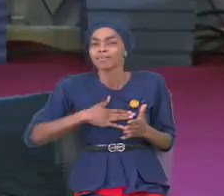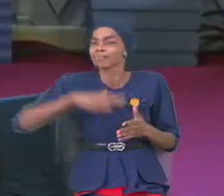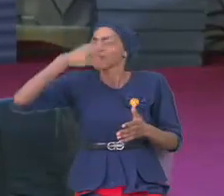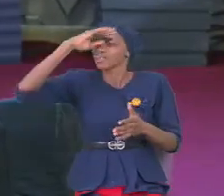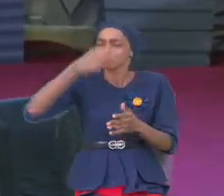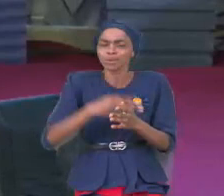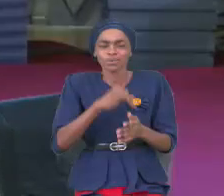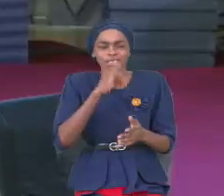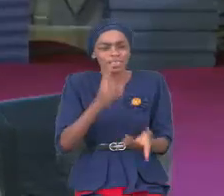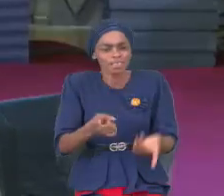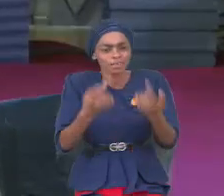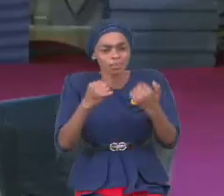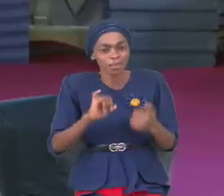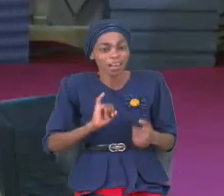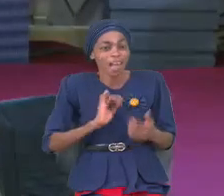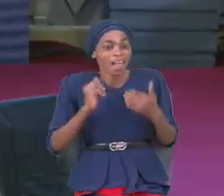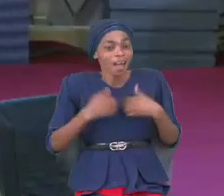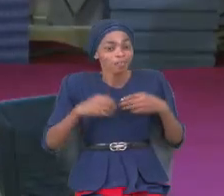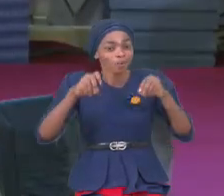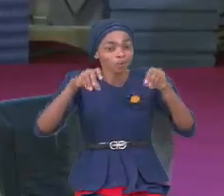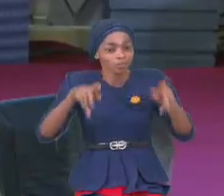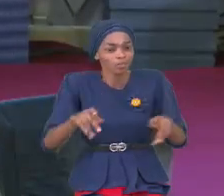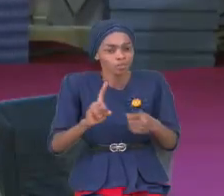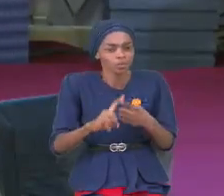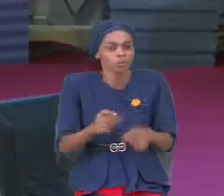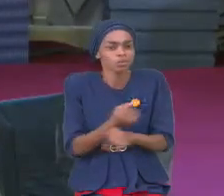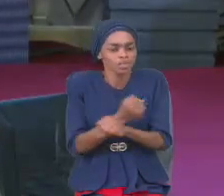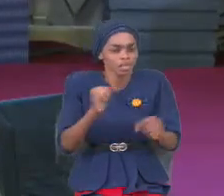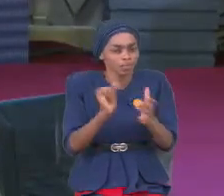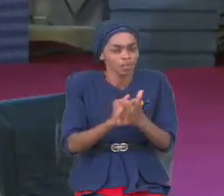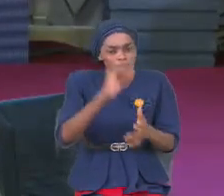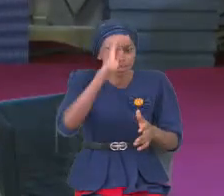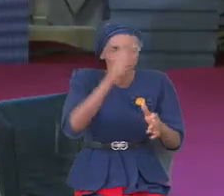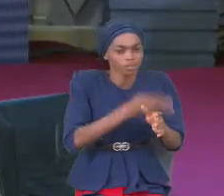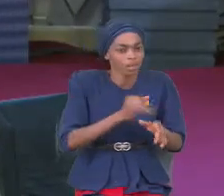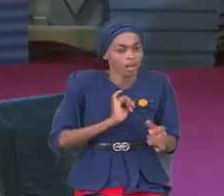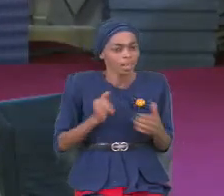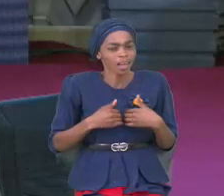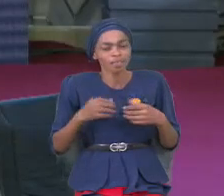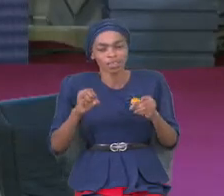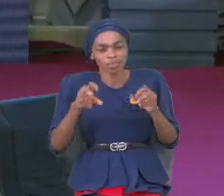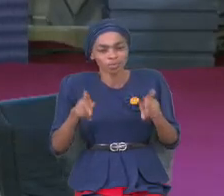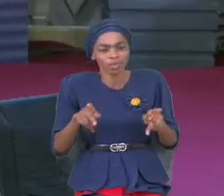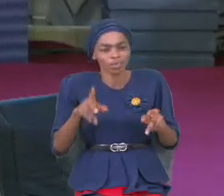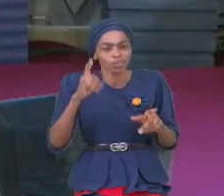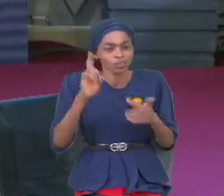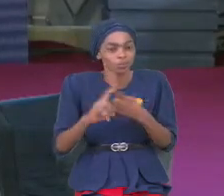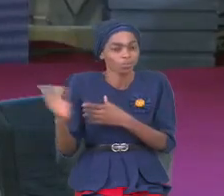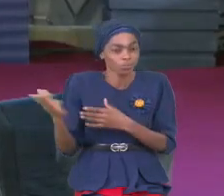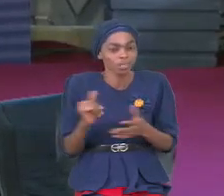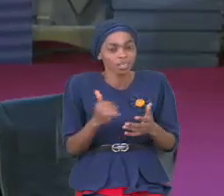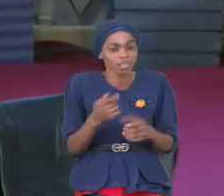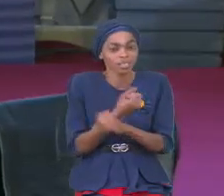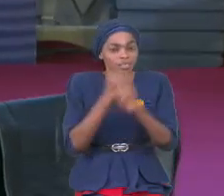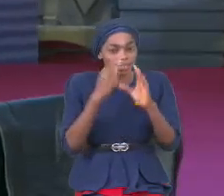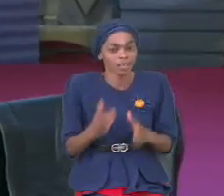redeem that son. I have the chance to bring a sinner back home. I have the chance. I have the calling. When